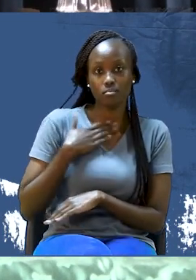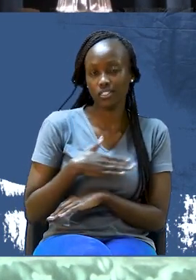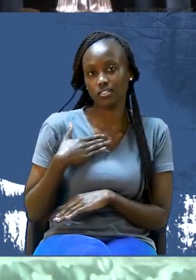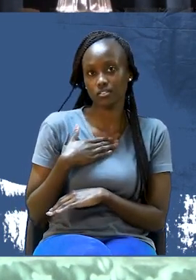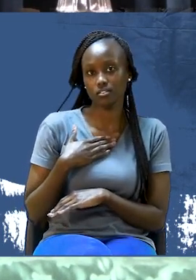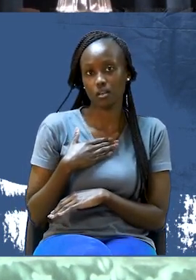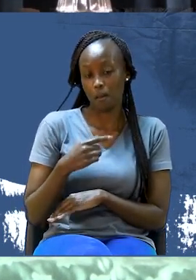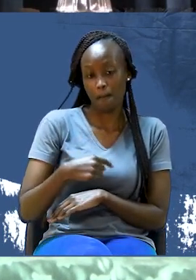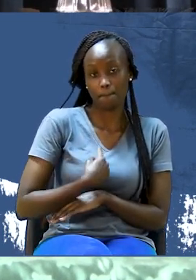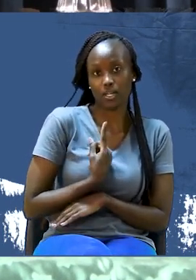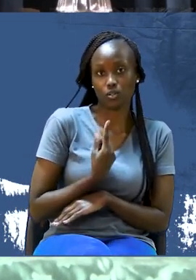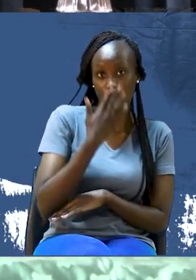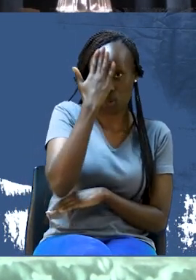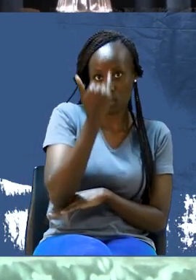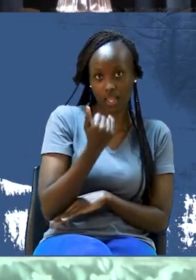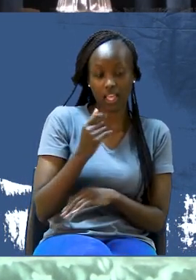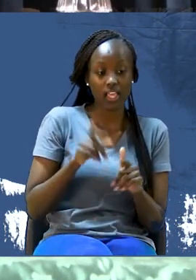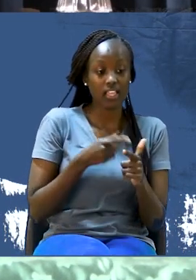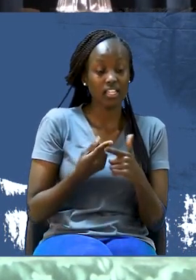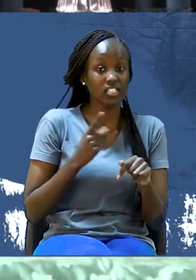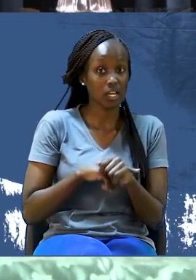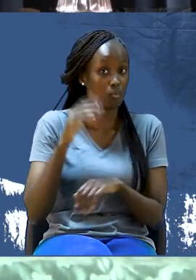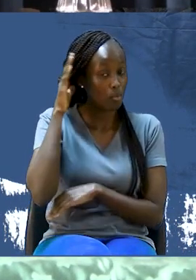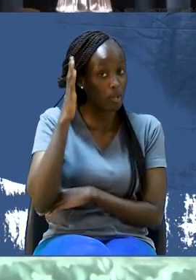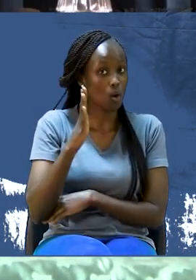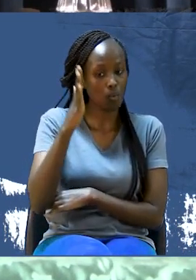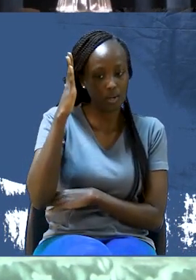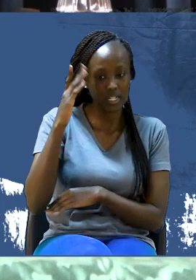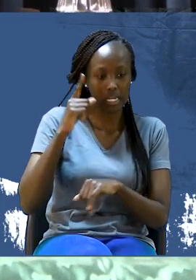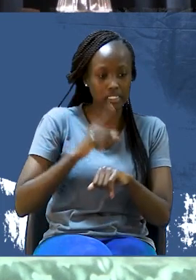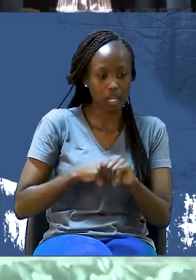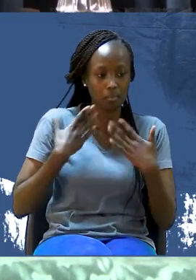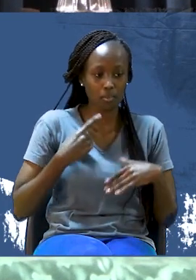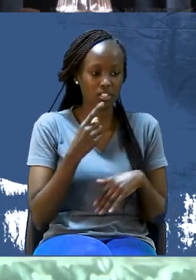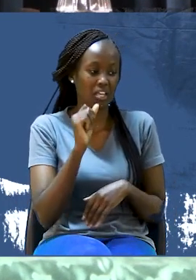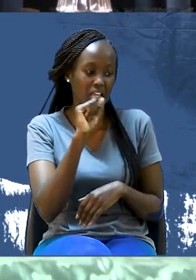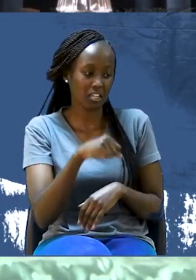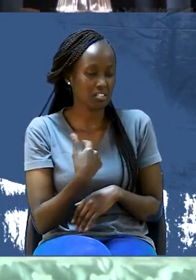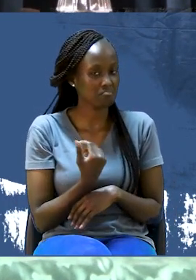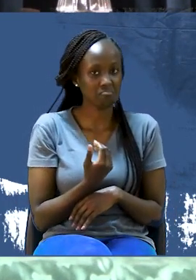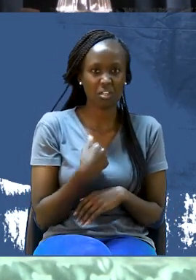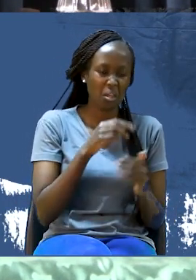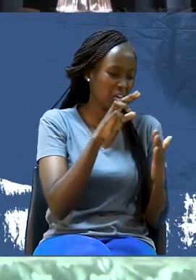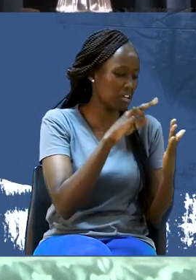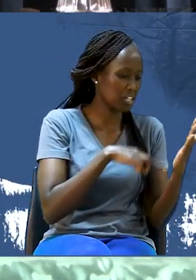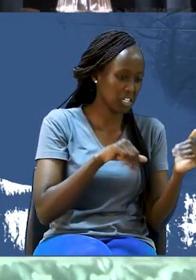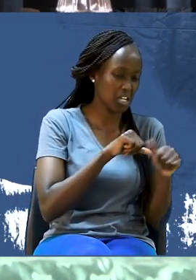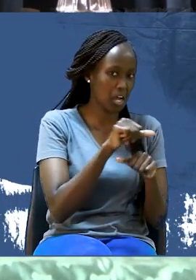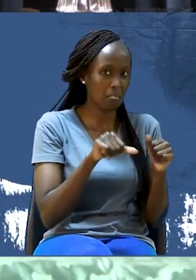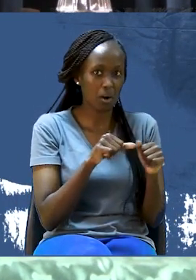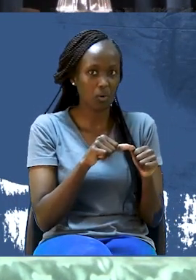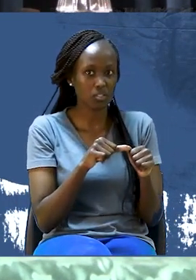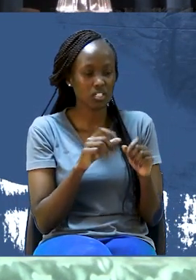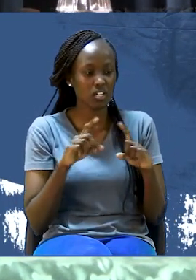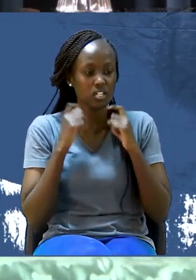personal. So that when you come to the point of applying God's word, it is not a time for people in the group to say, yes, you know, you've just read about the deeds